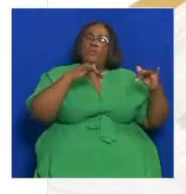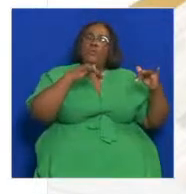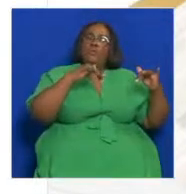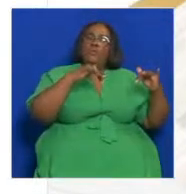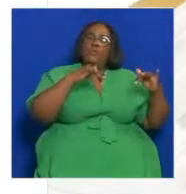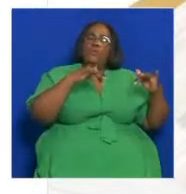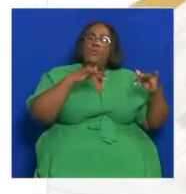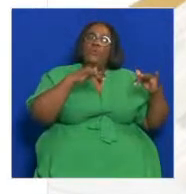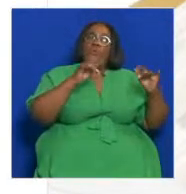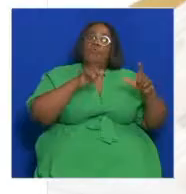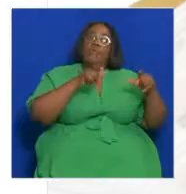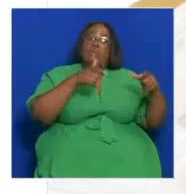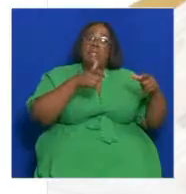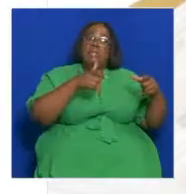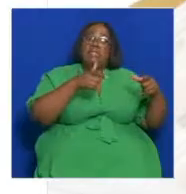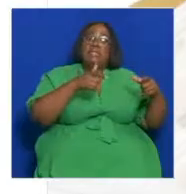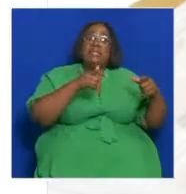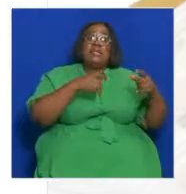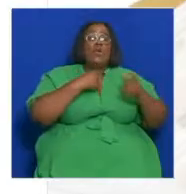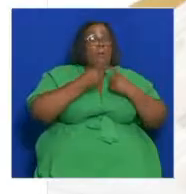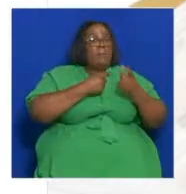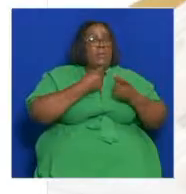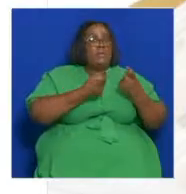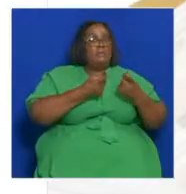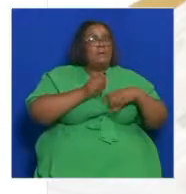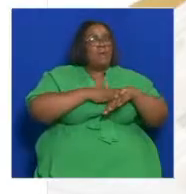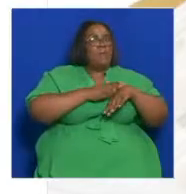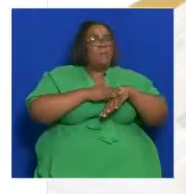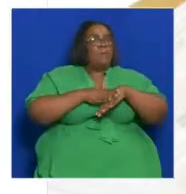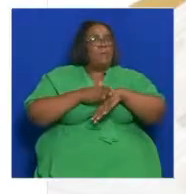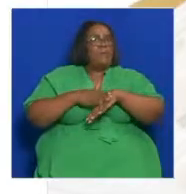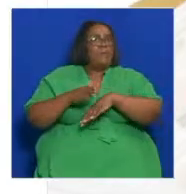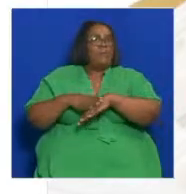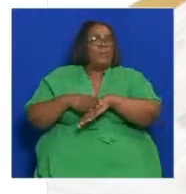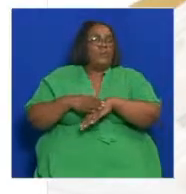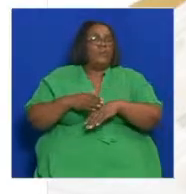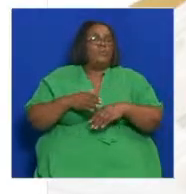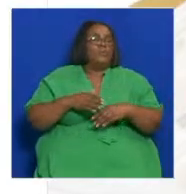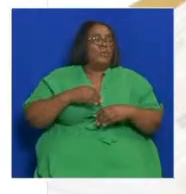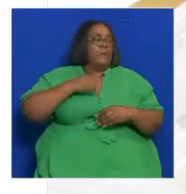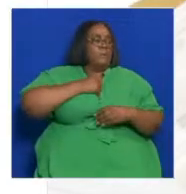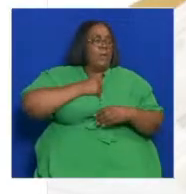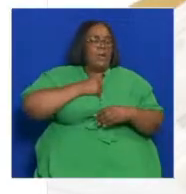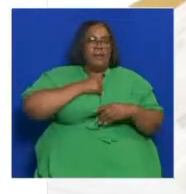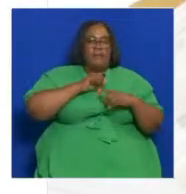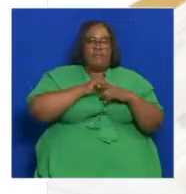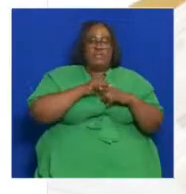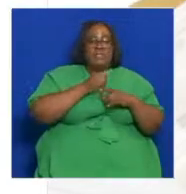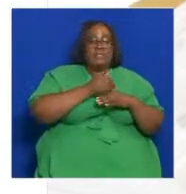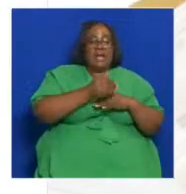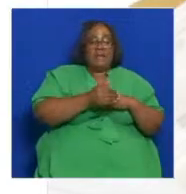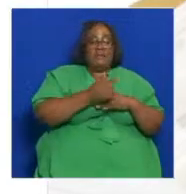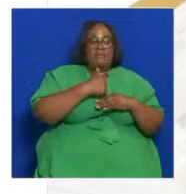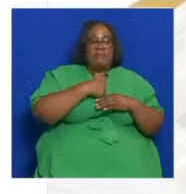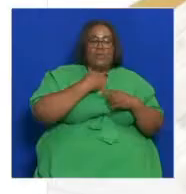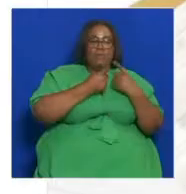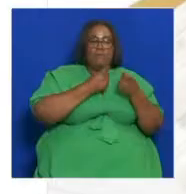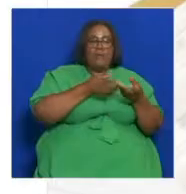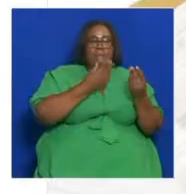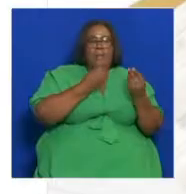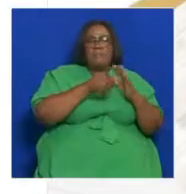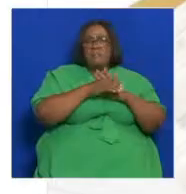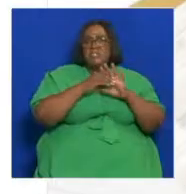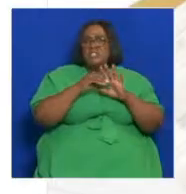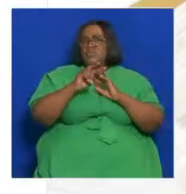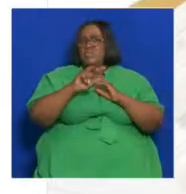increased. My own practice on receiving a complaint, whether a Section 27 referral or